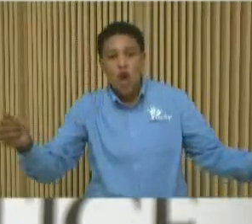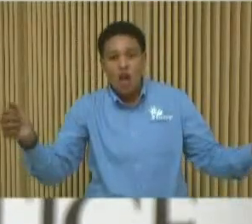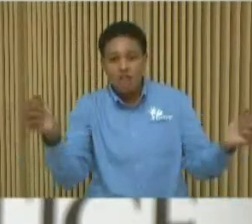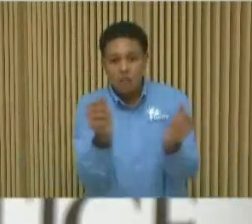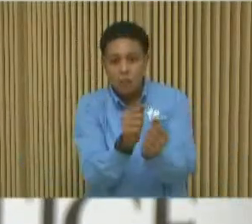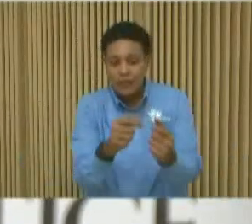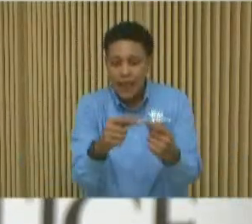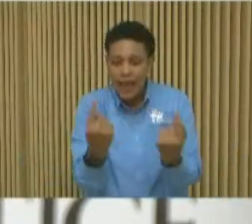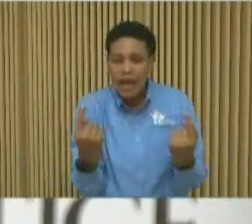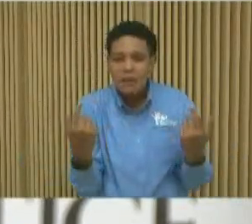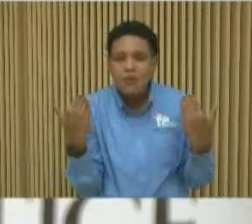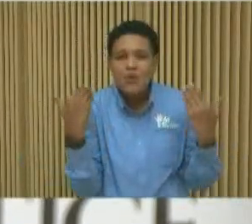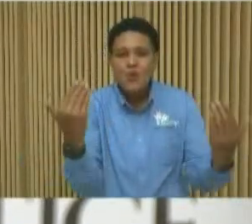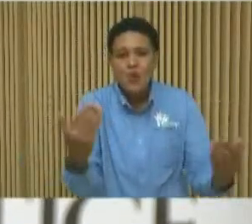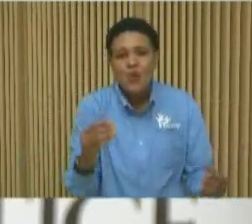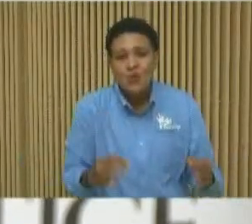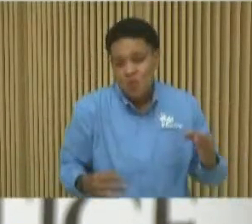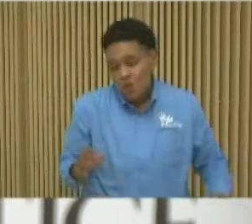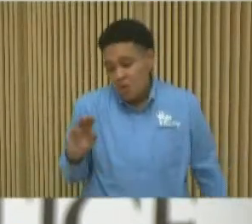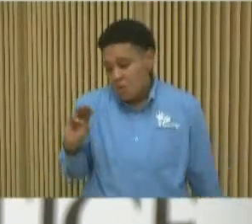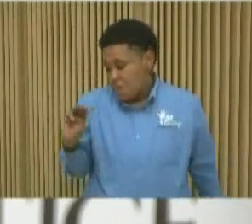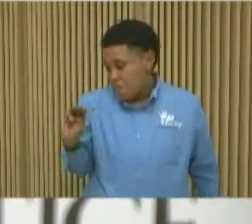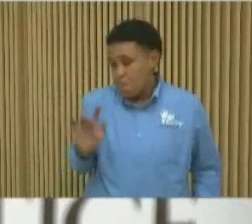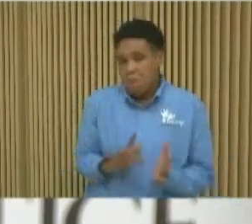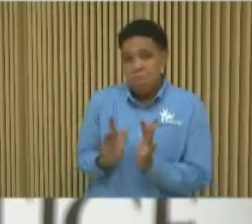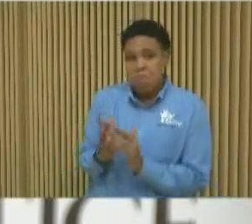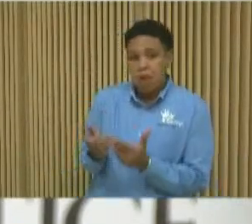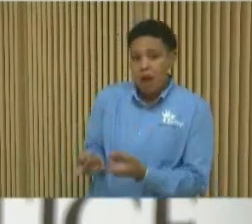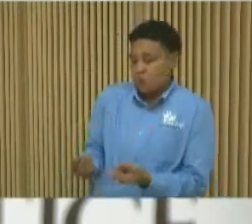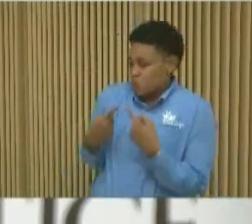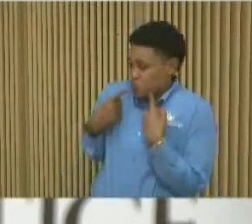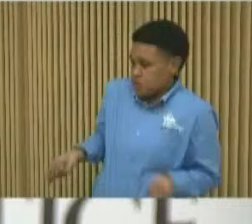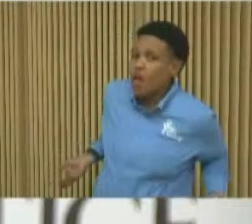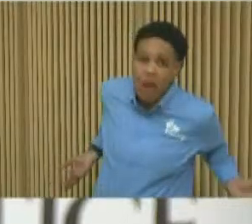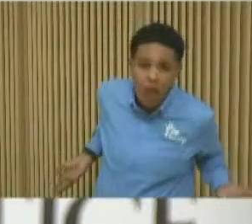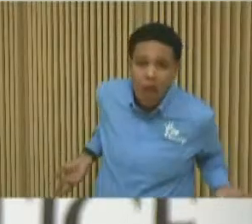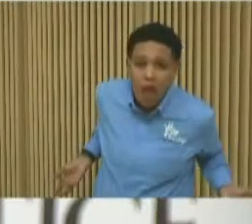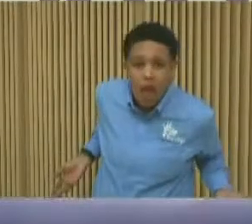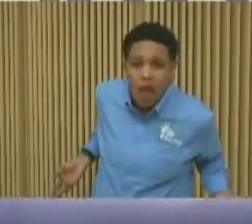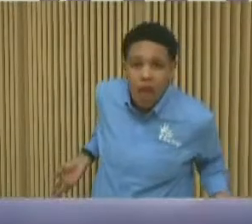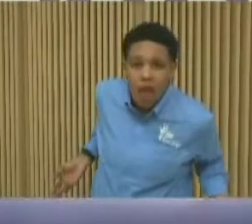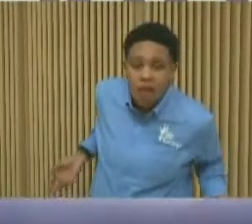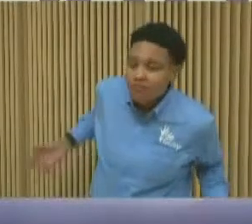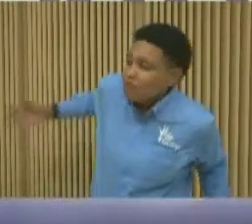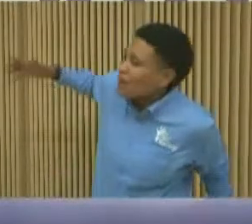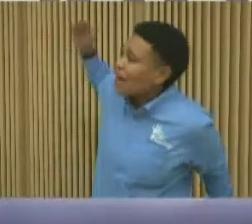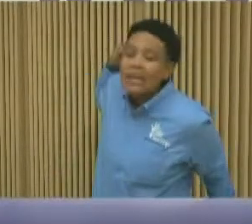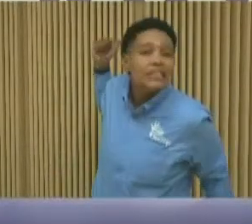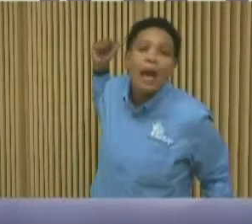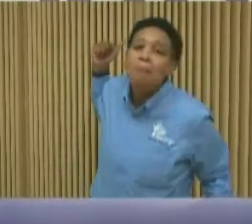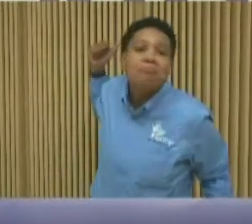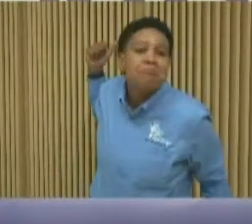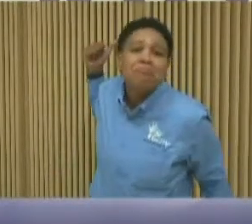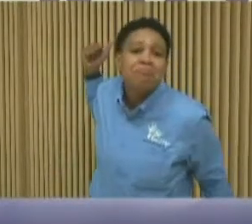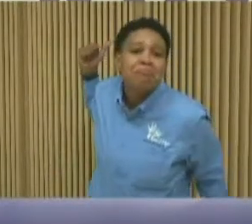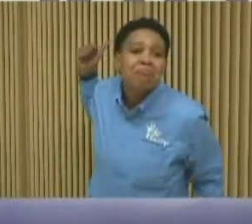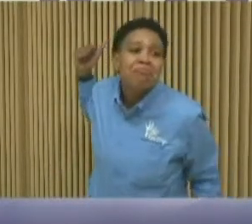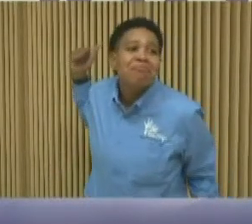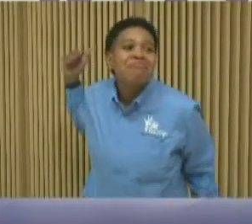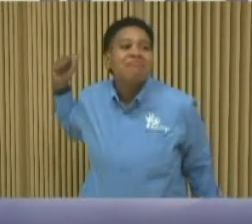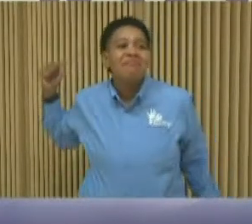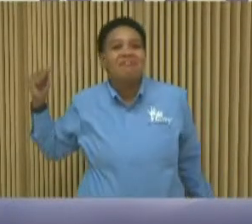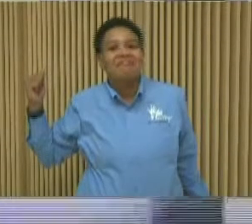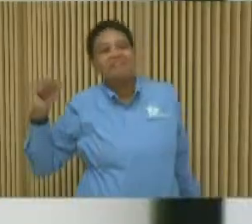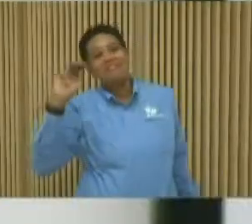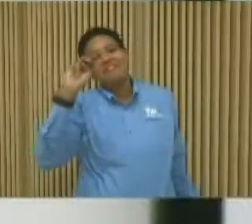the courthouse. And so there it is, even back then. Miss Fox Abrams brought in